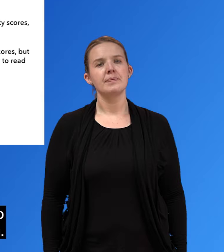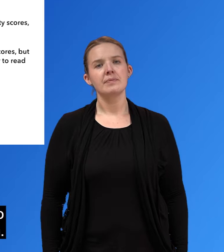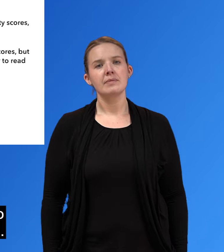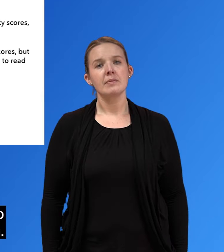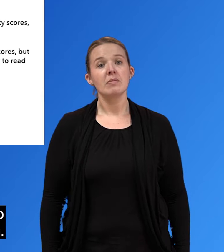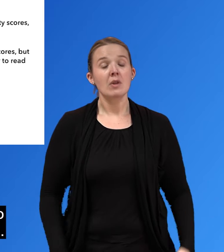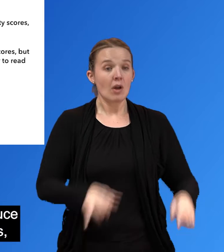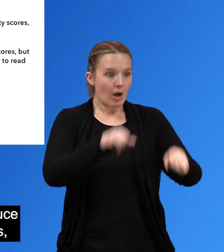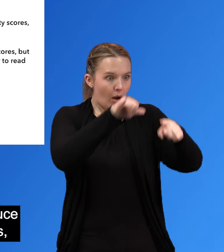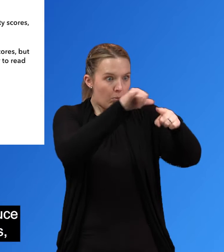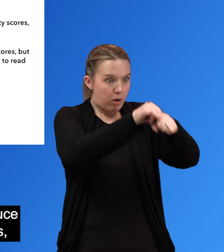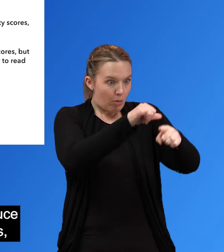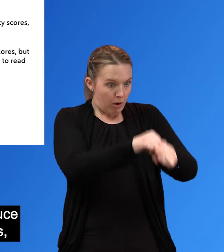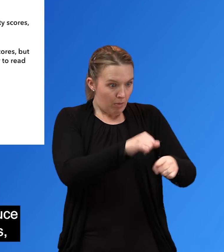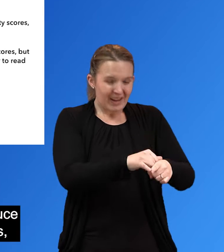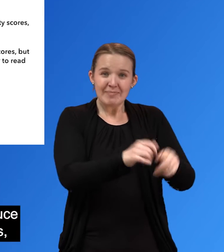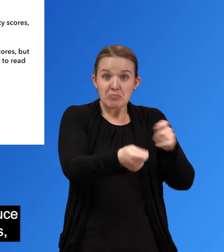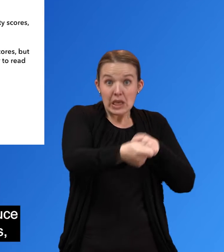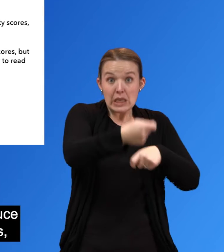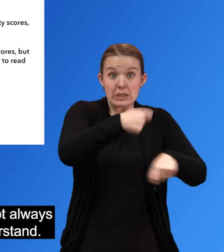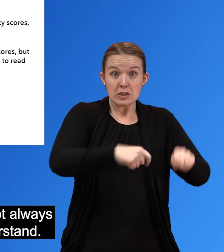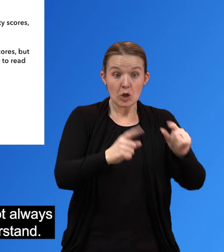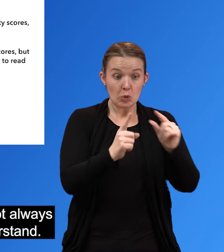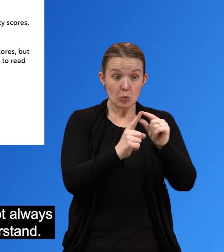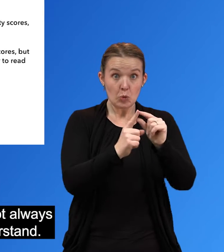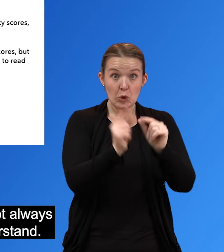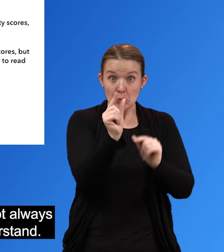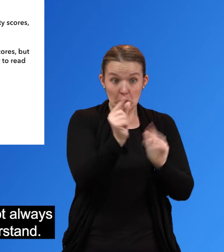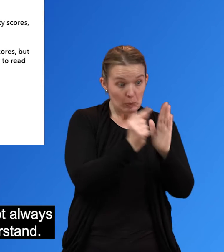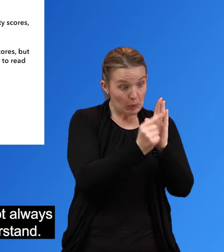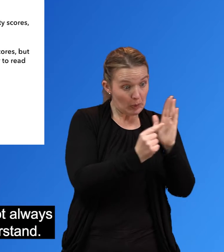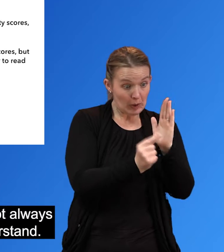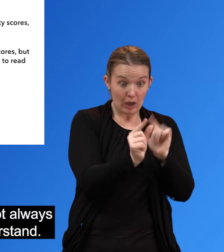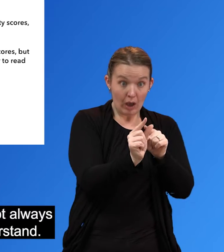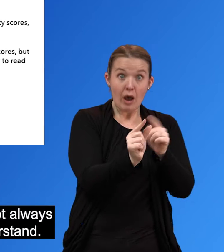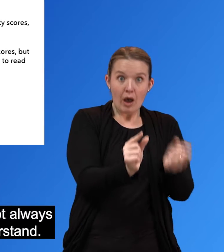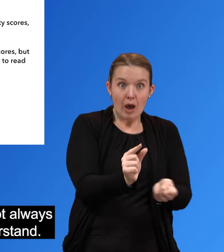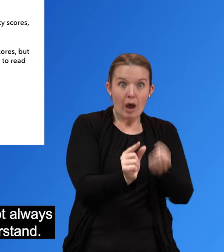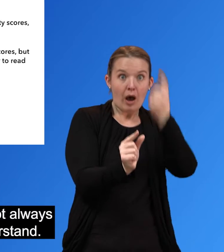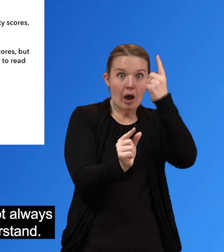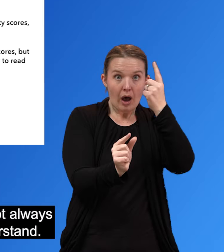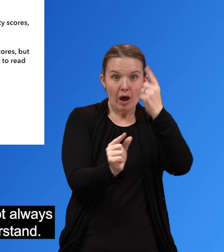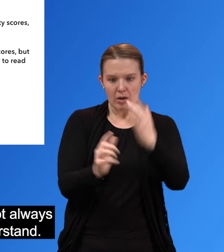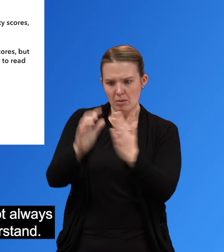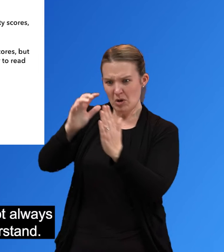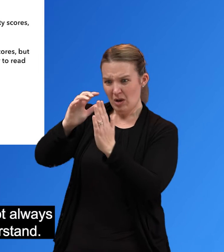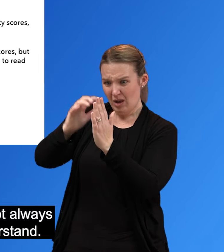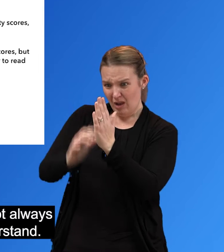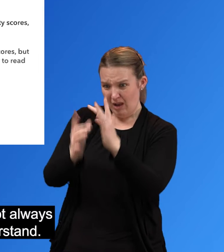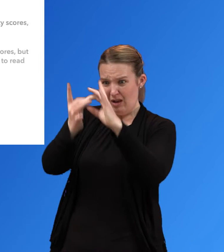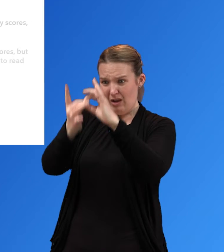cohesion. Shorter words reduce readability scores, but shorter words are not always easier to read or understand.